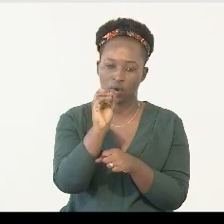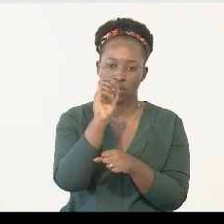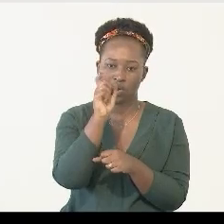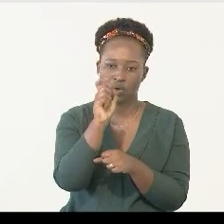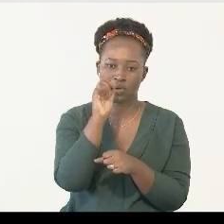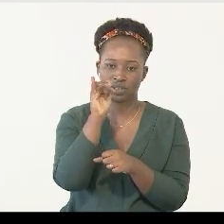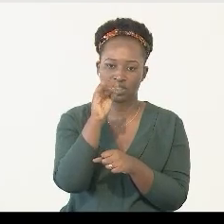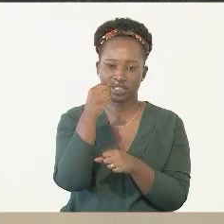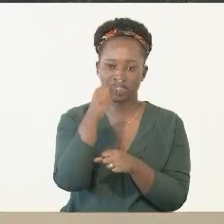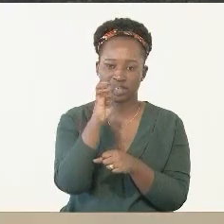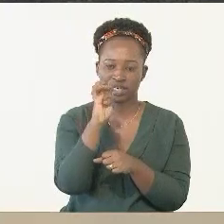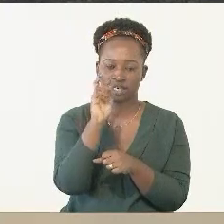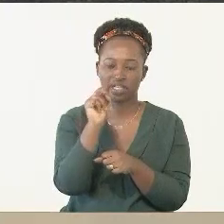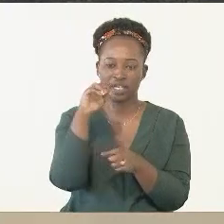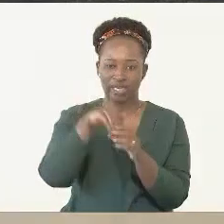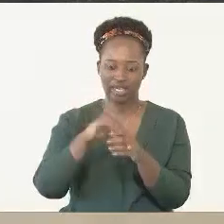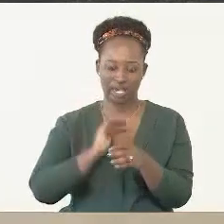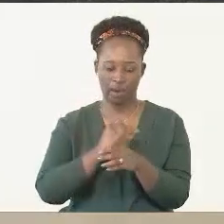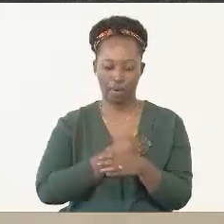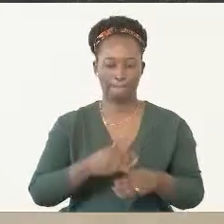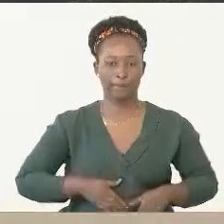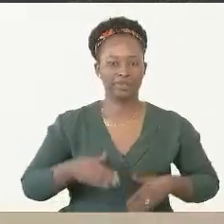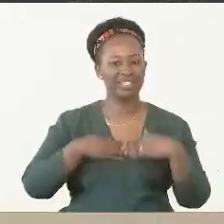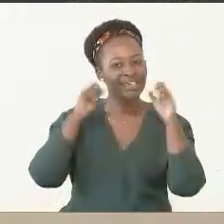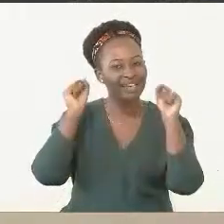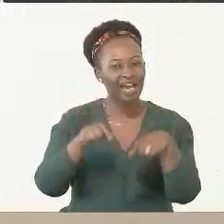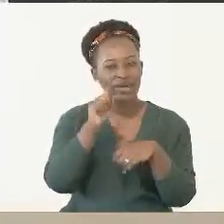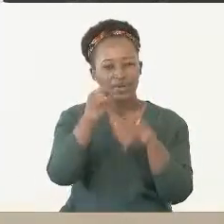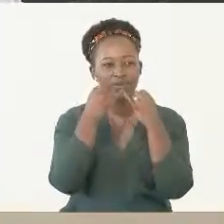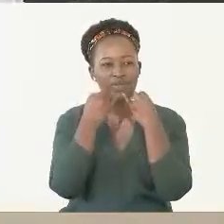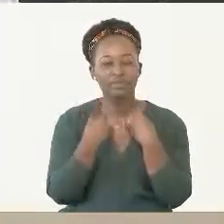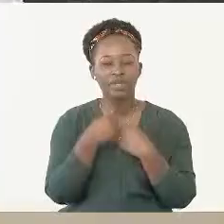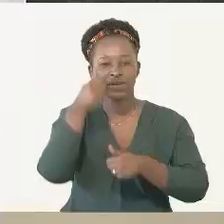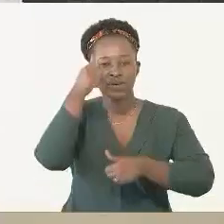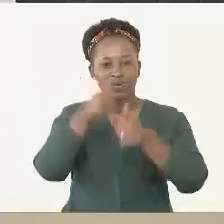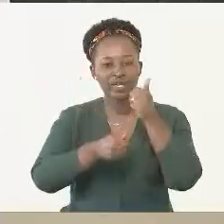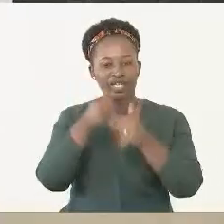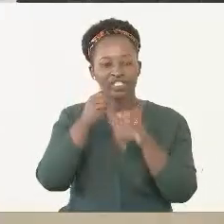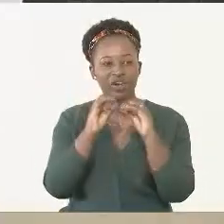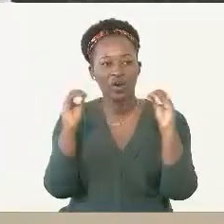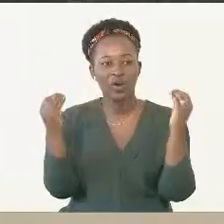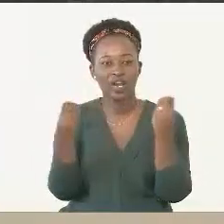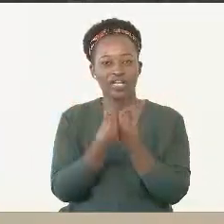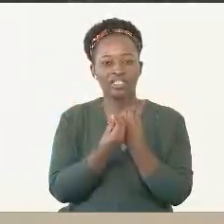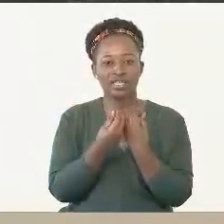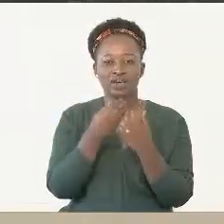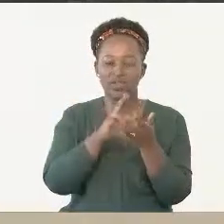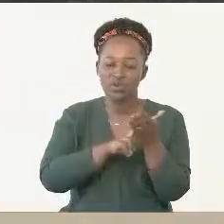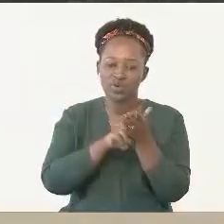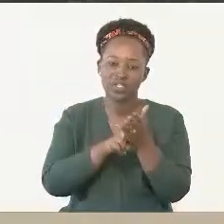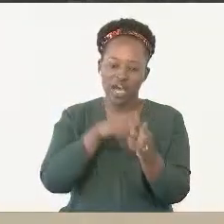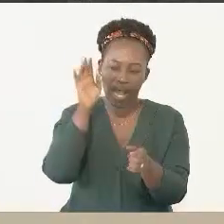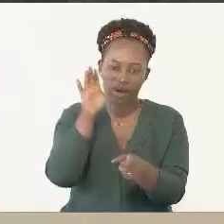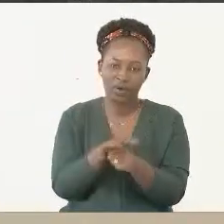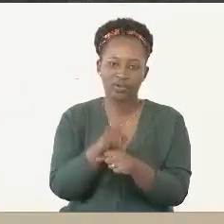our body needs oxygen. Can you tell me which organs consume a lot of